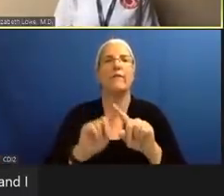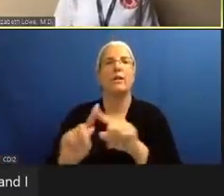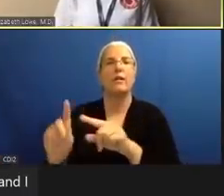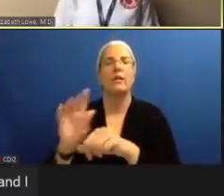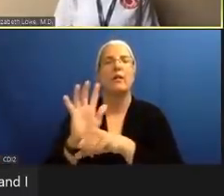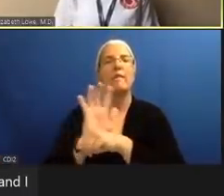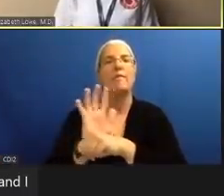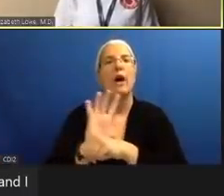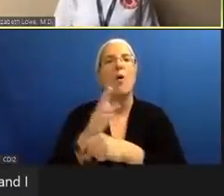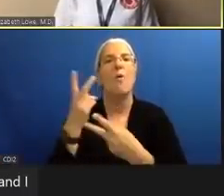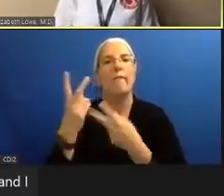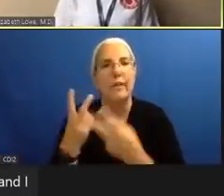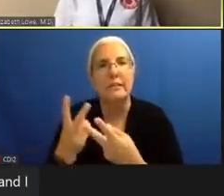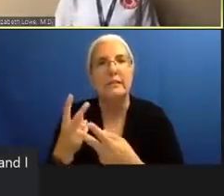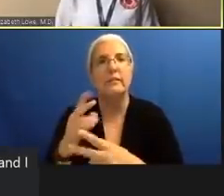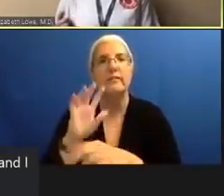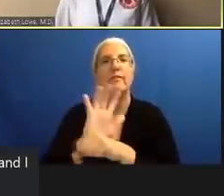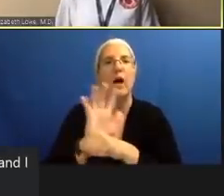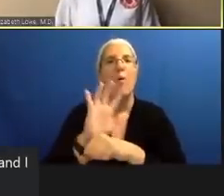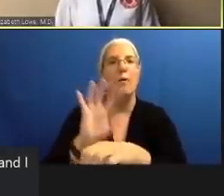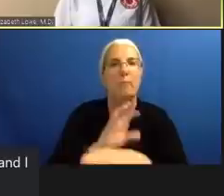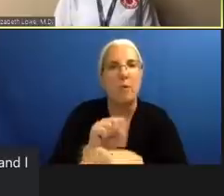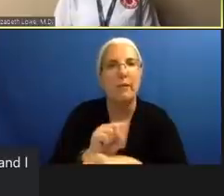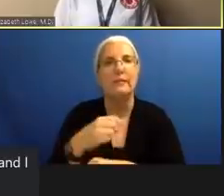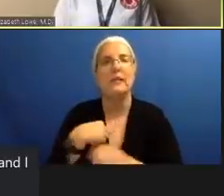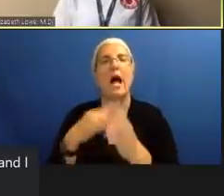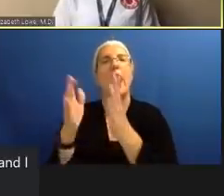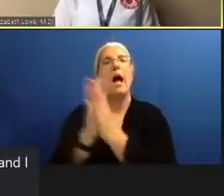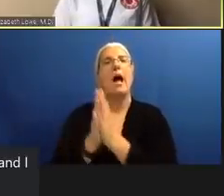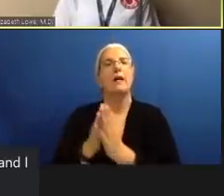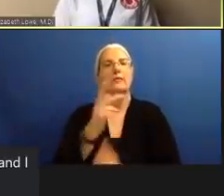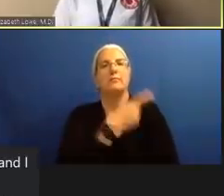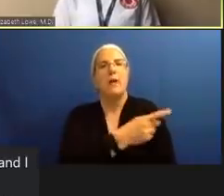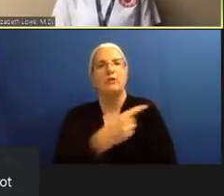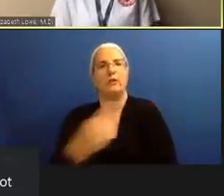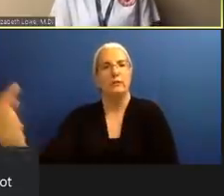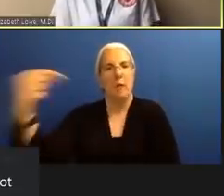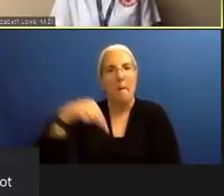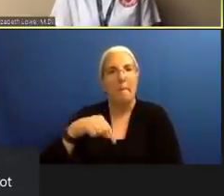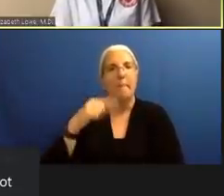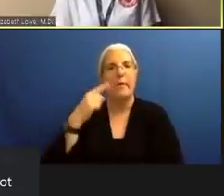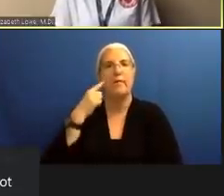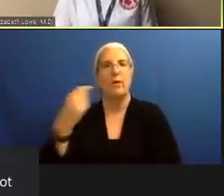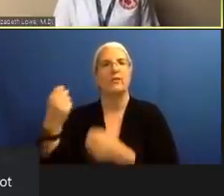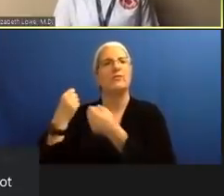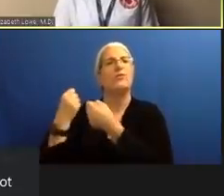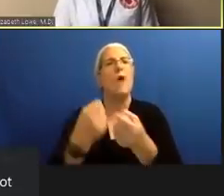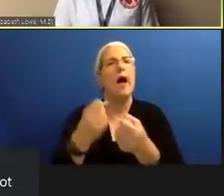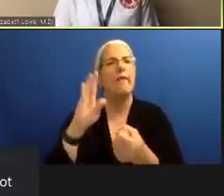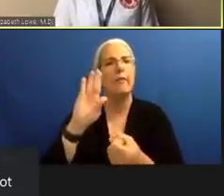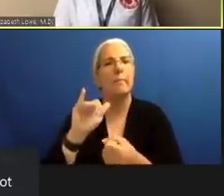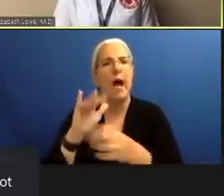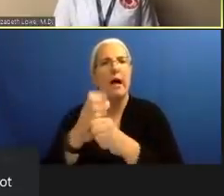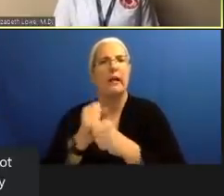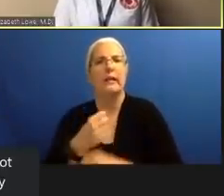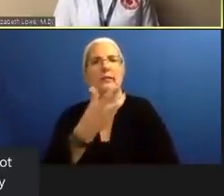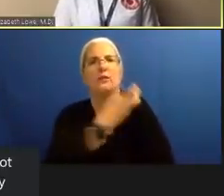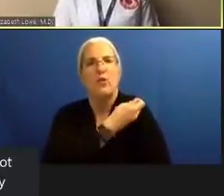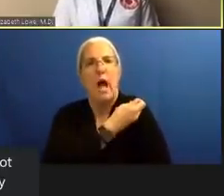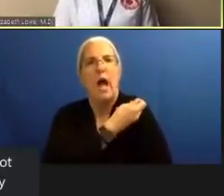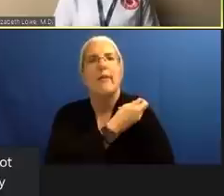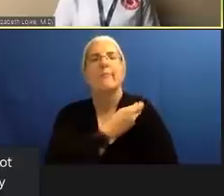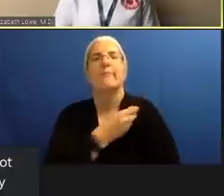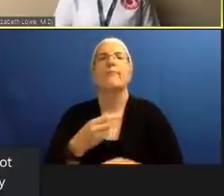an immunization. They pull up into the parking lot and we give them their immunization so they don't have to have any exposure. And